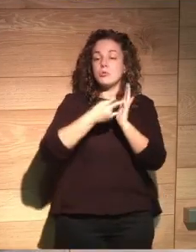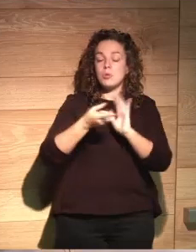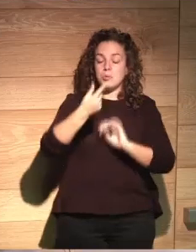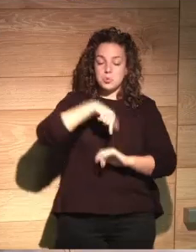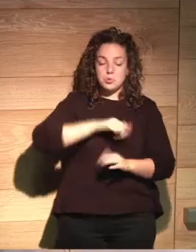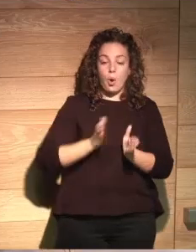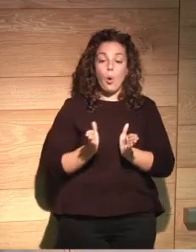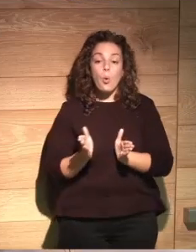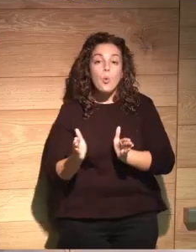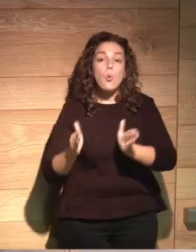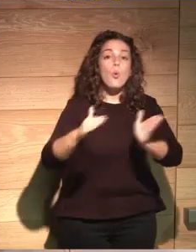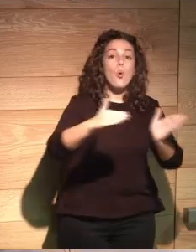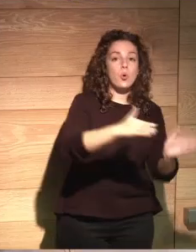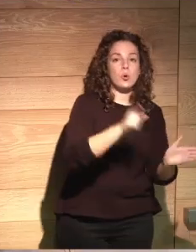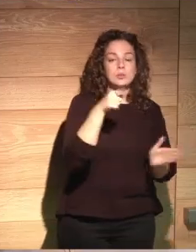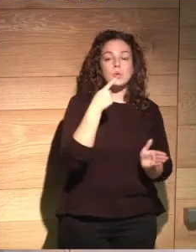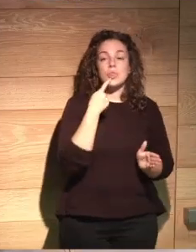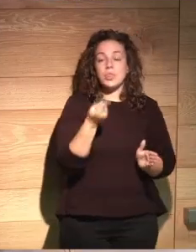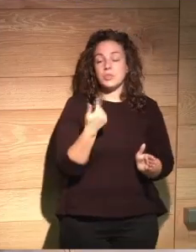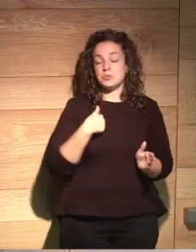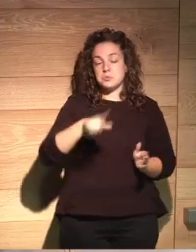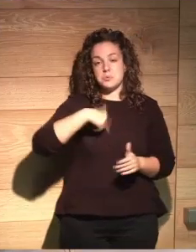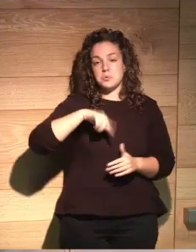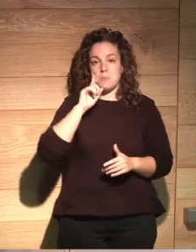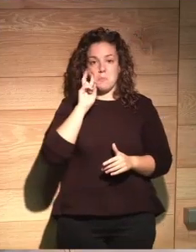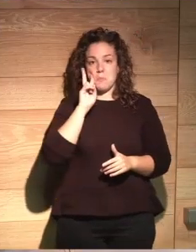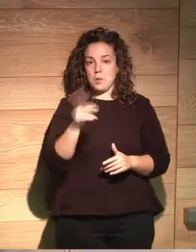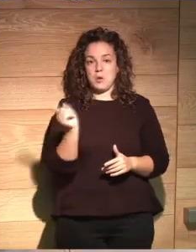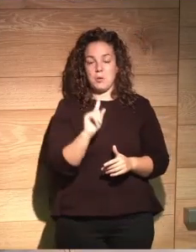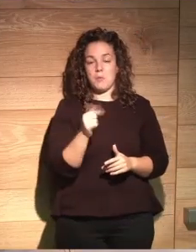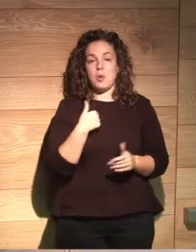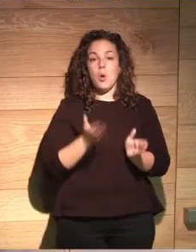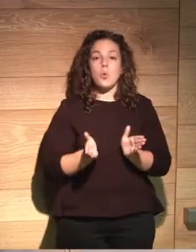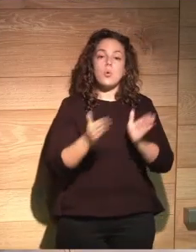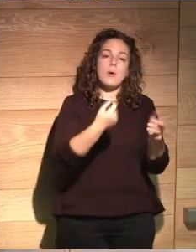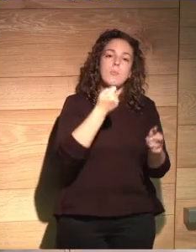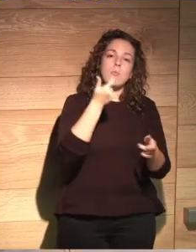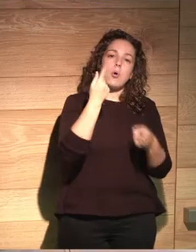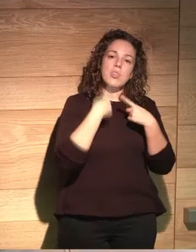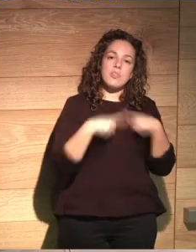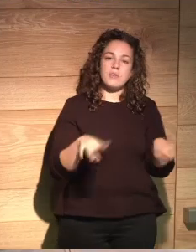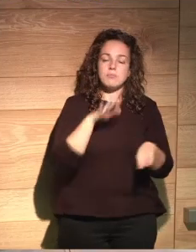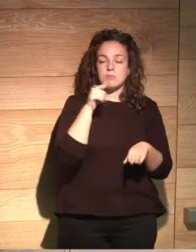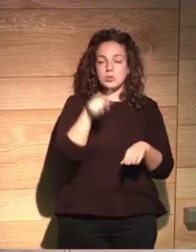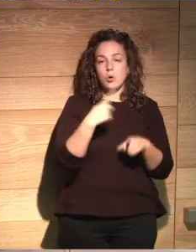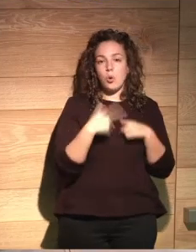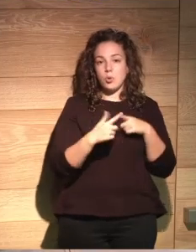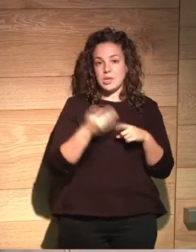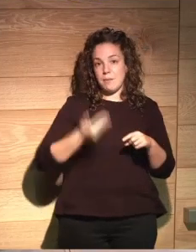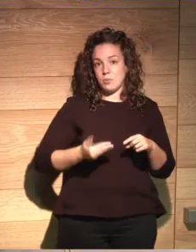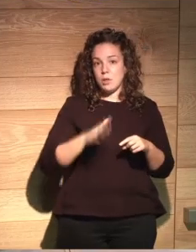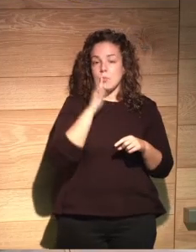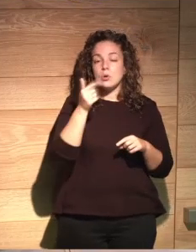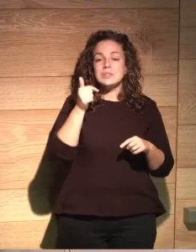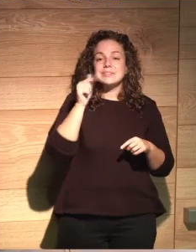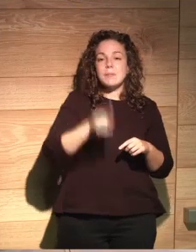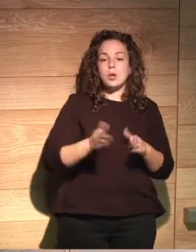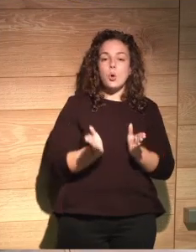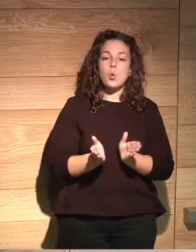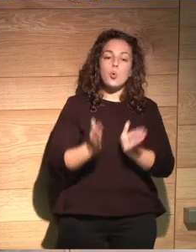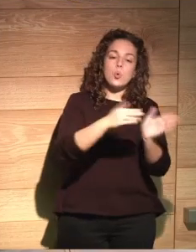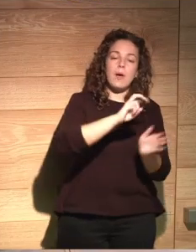to try to change it. So I cannot say that we've seen those curves that you mentioned in such a clear way. But there are